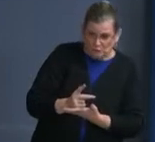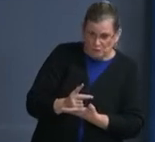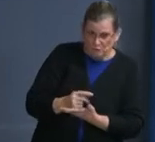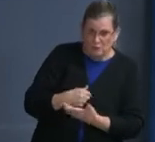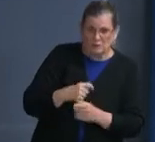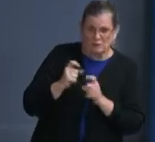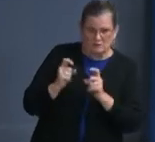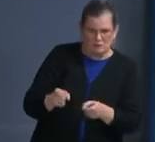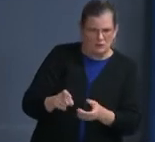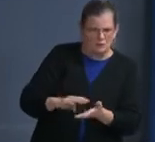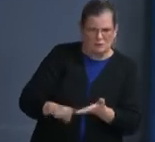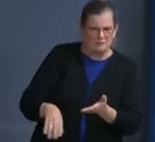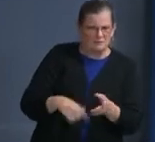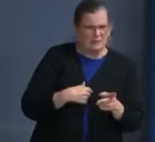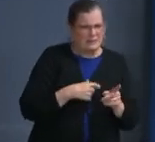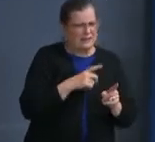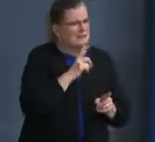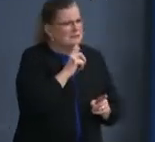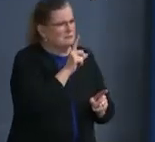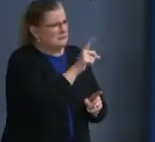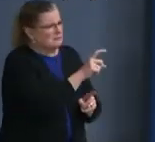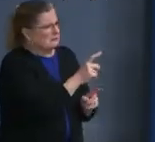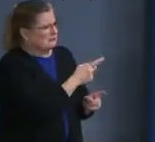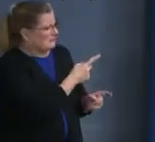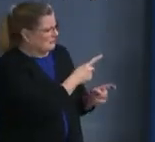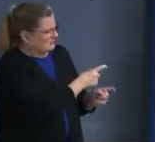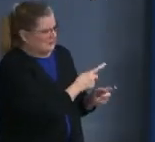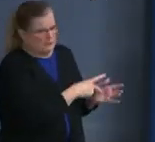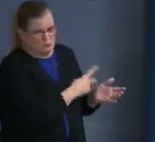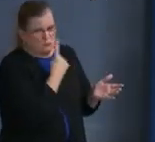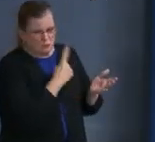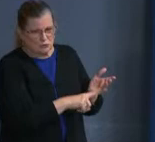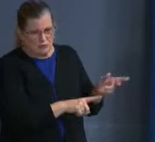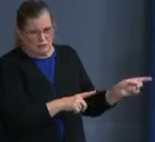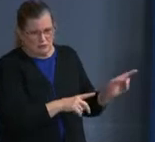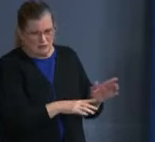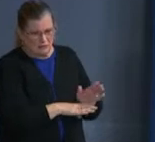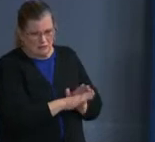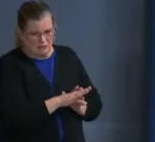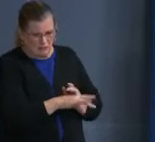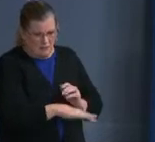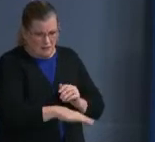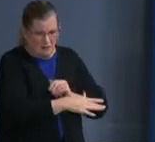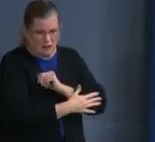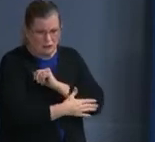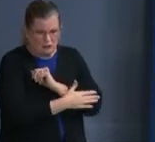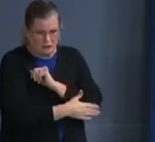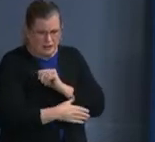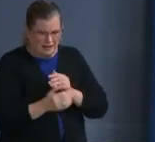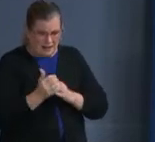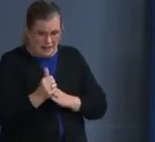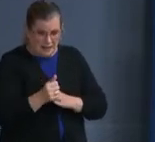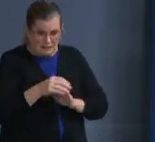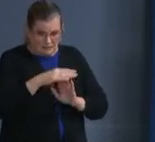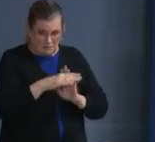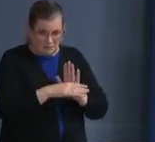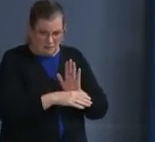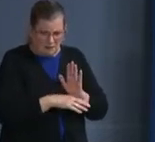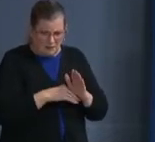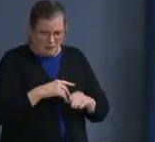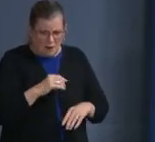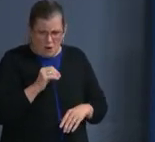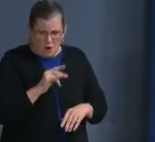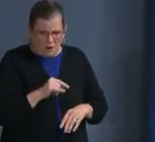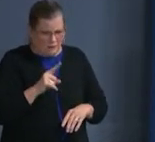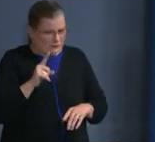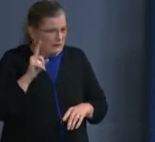It seems like an interesting double standard, though. I mean, cases are spiking across the country. The guidance says only folks from the National Capital Region